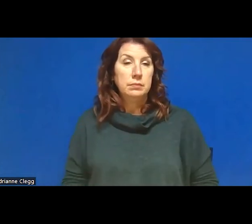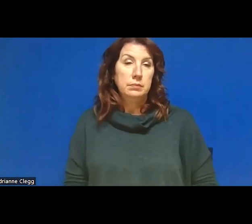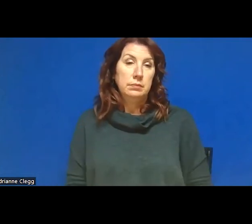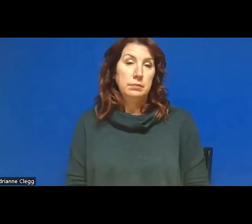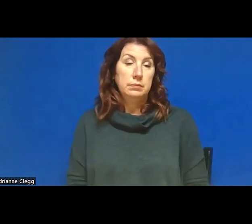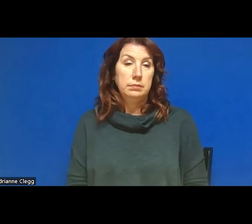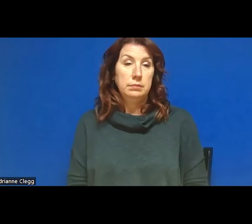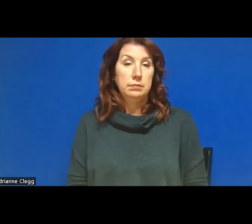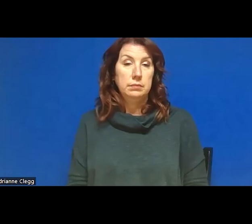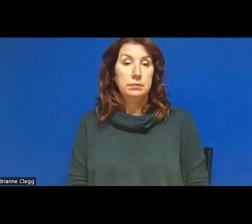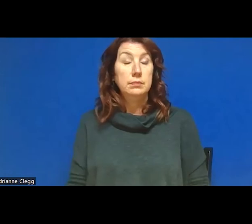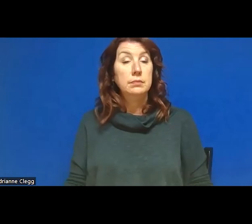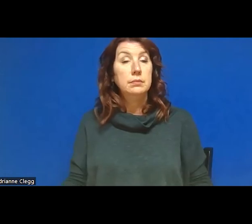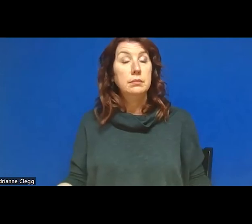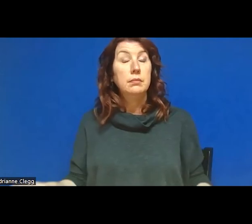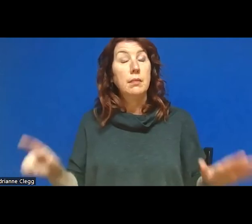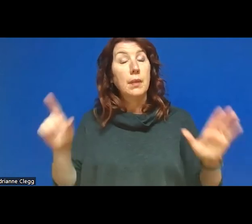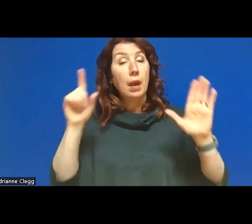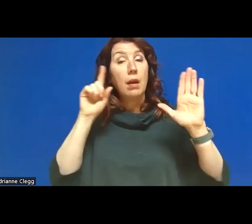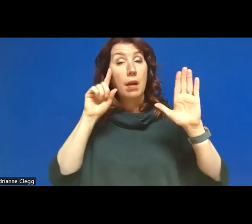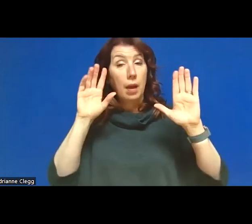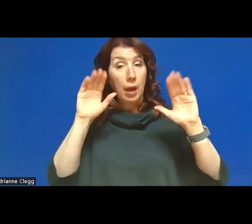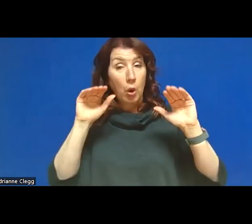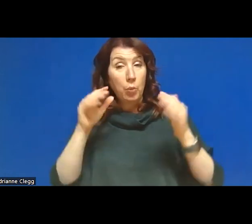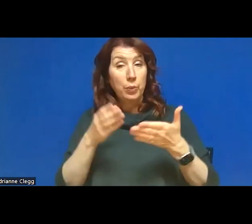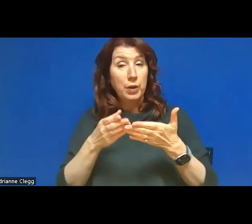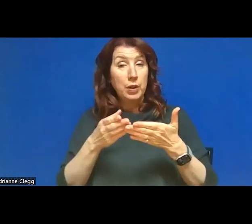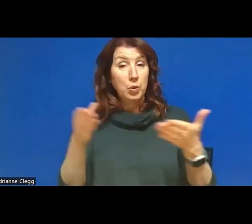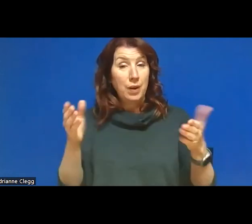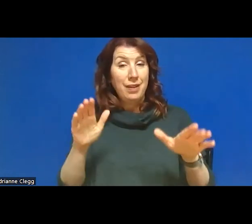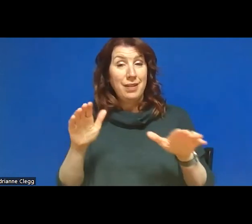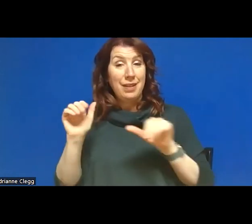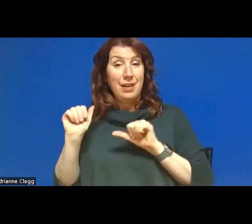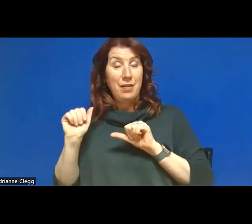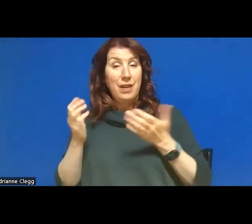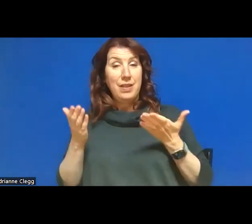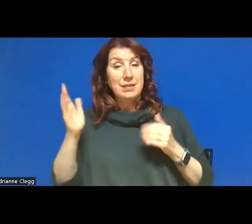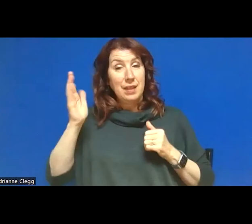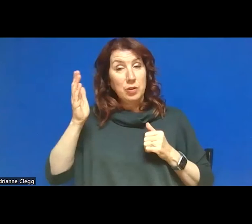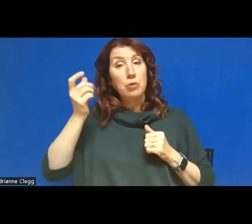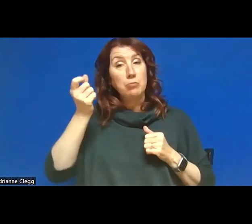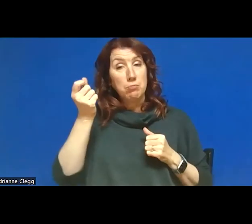I hope, above all hopes, that you all walk away from this talk understanding